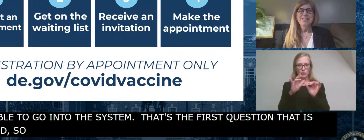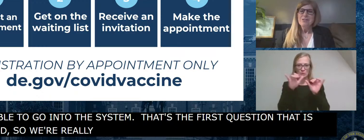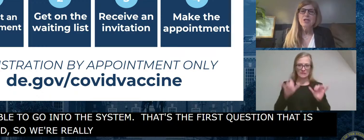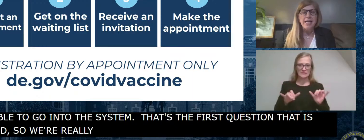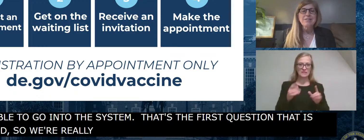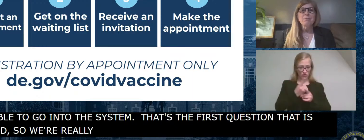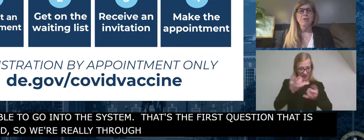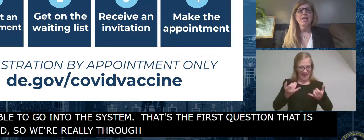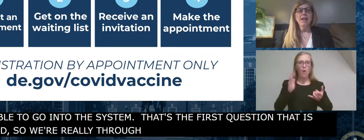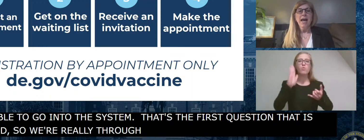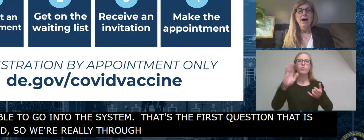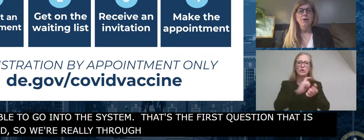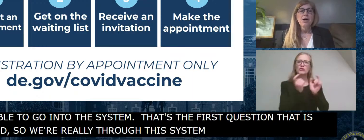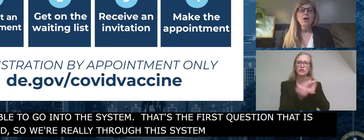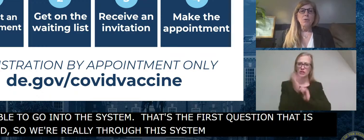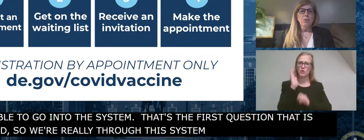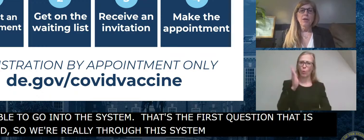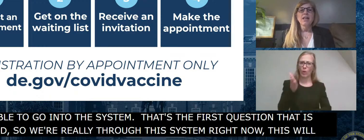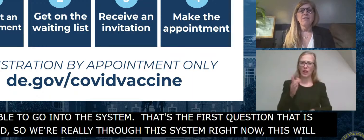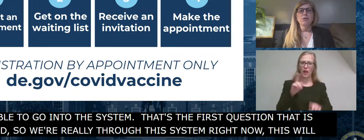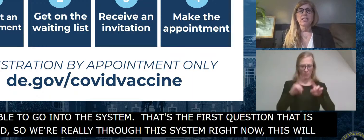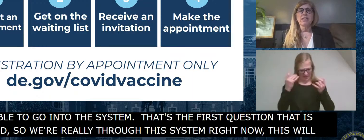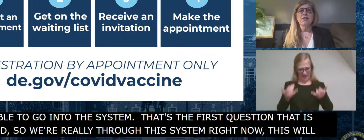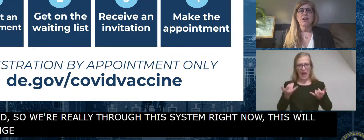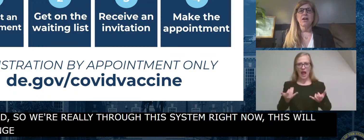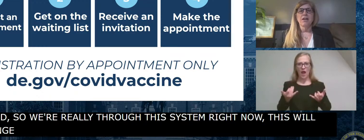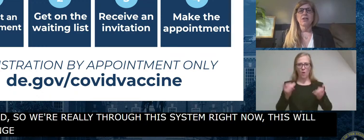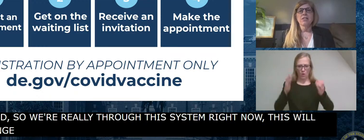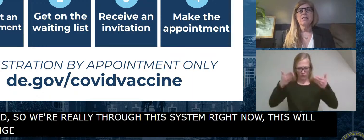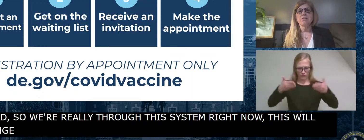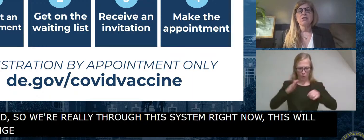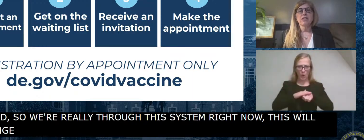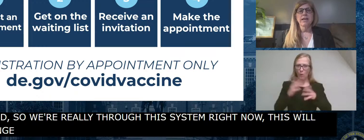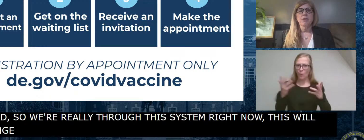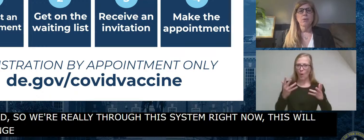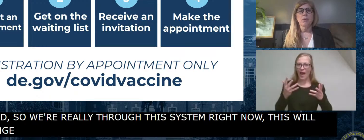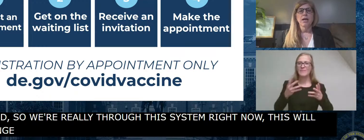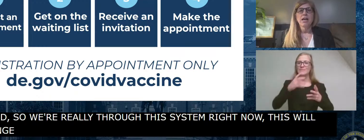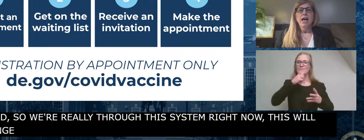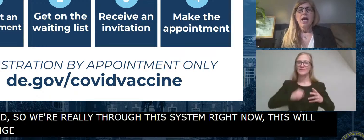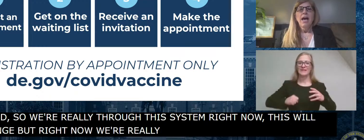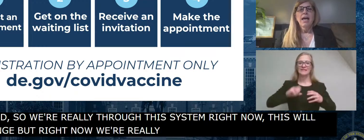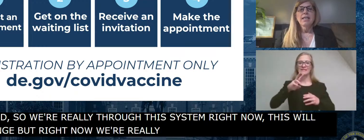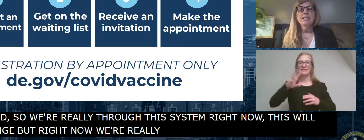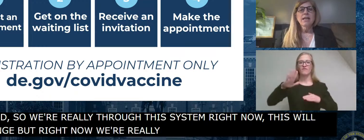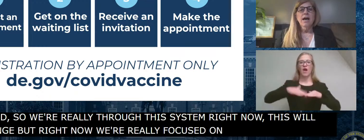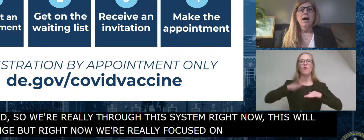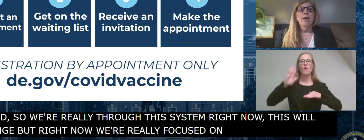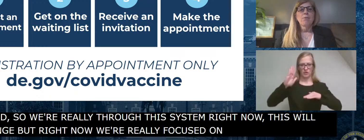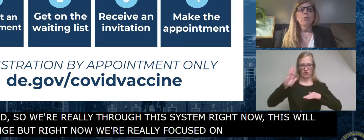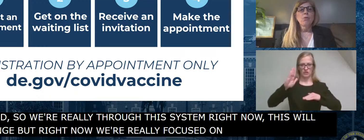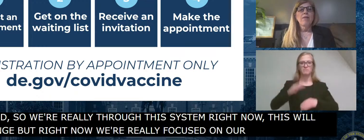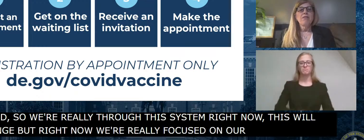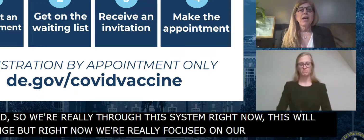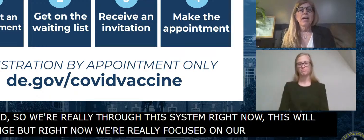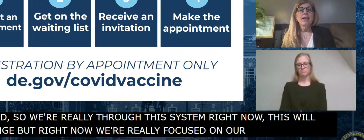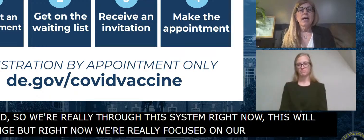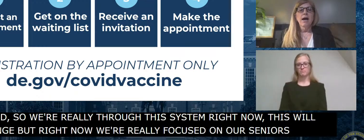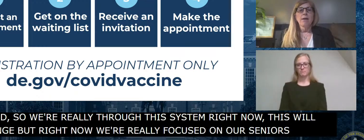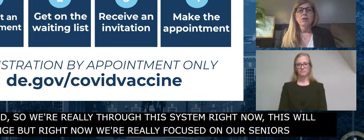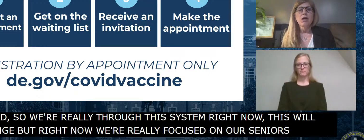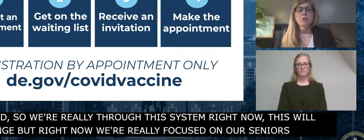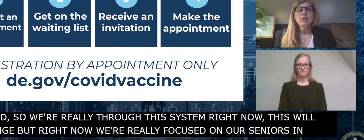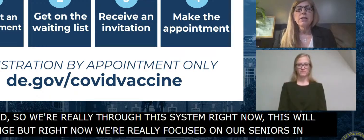now. This will change, but right now we're really focused on our seniors in Delaware. And when